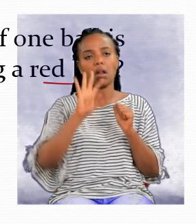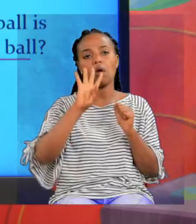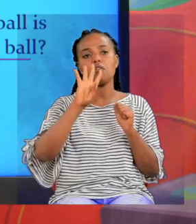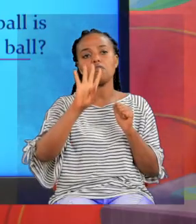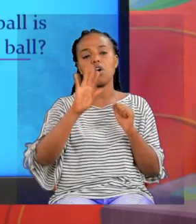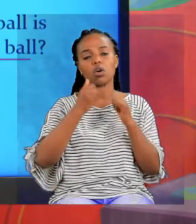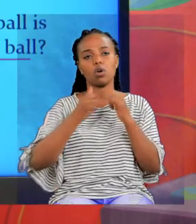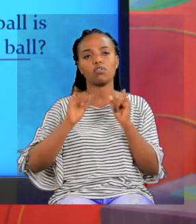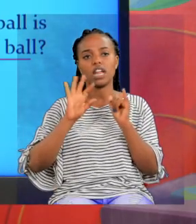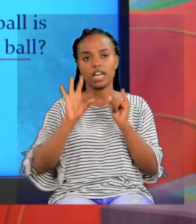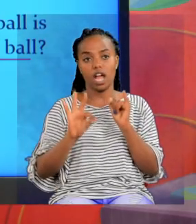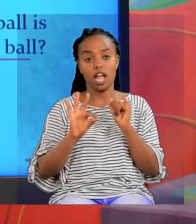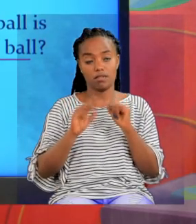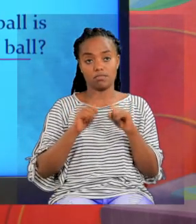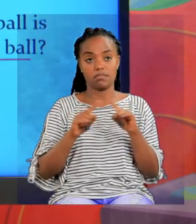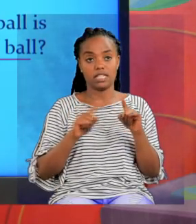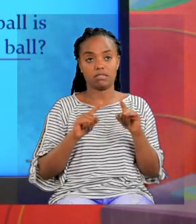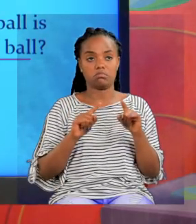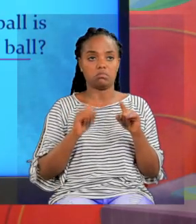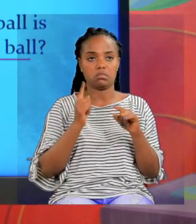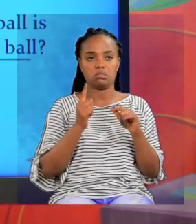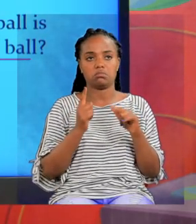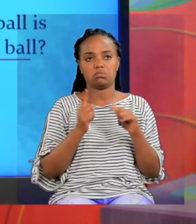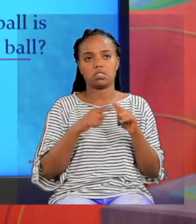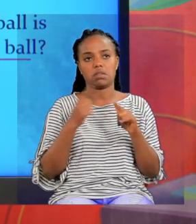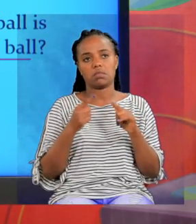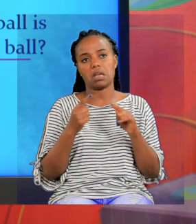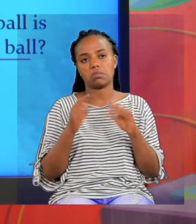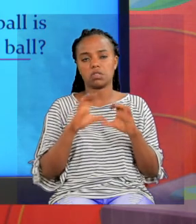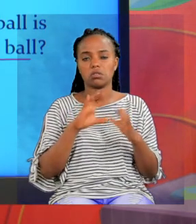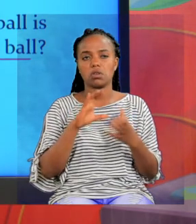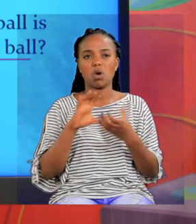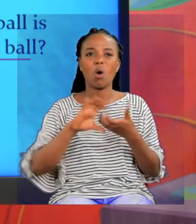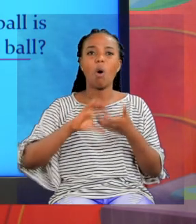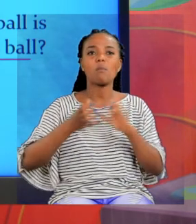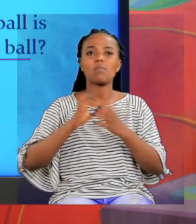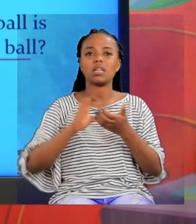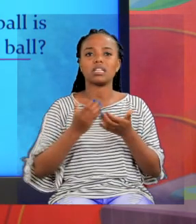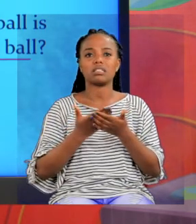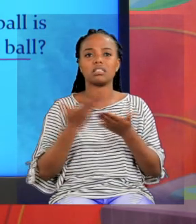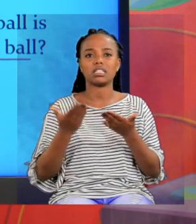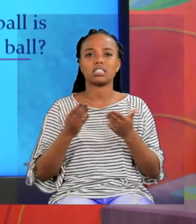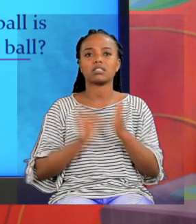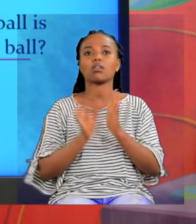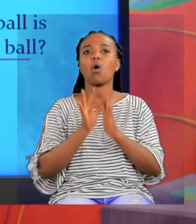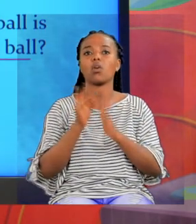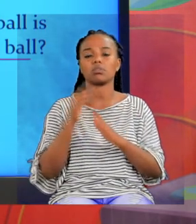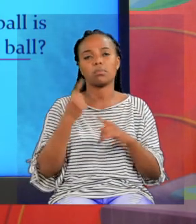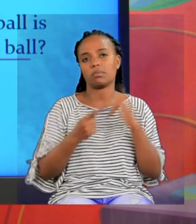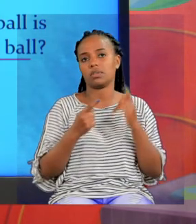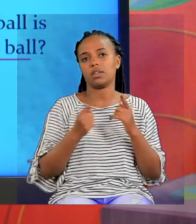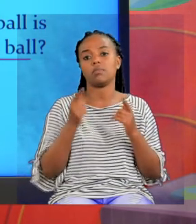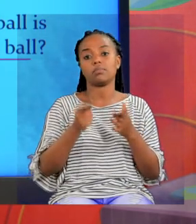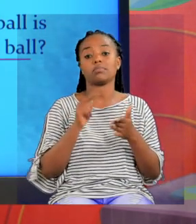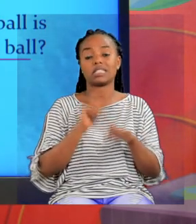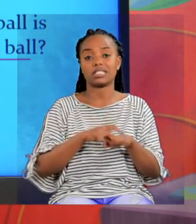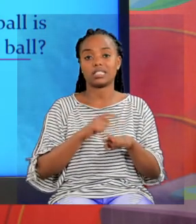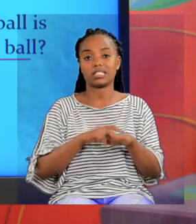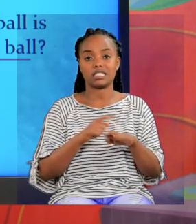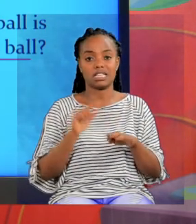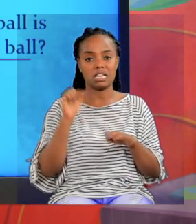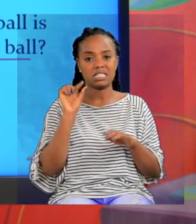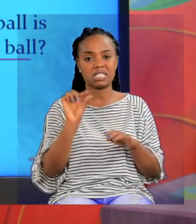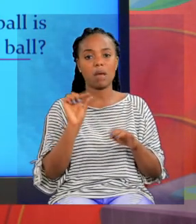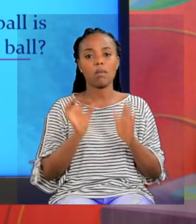9. But sometimes we may face some complex thing to count. In that case, we need to have some